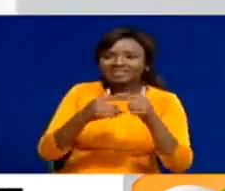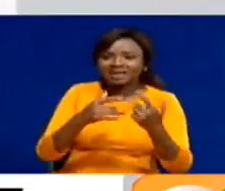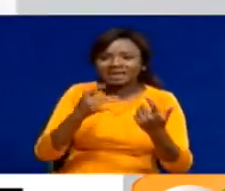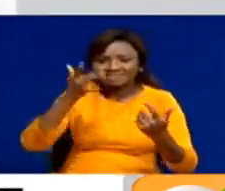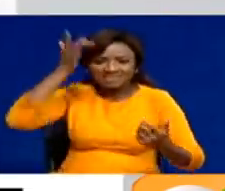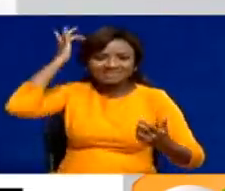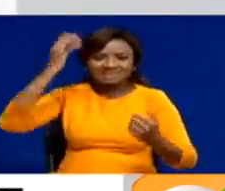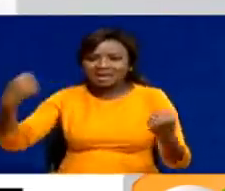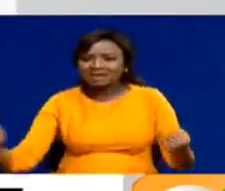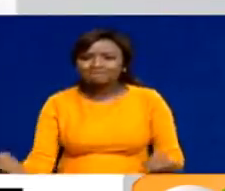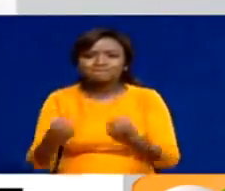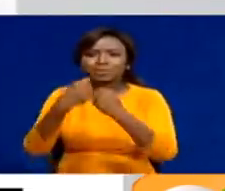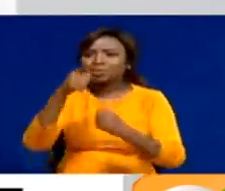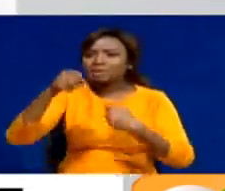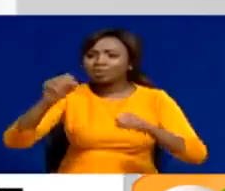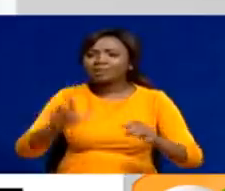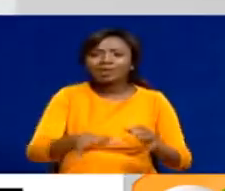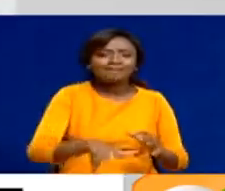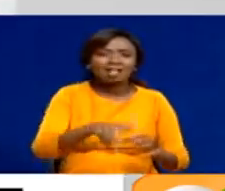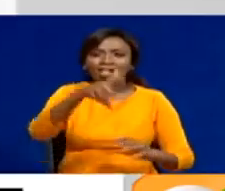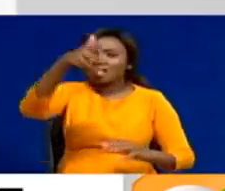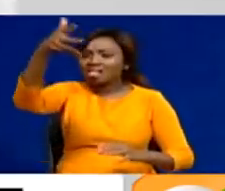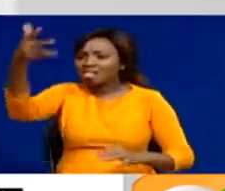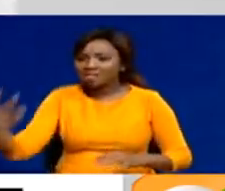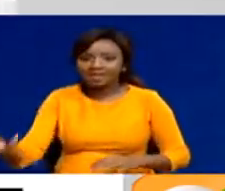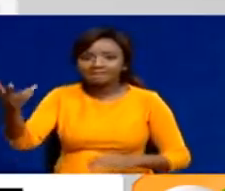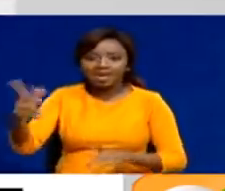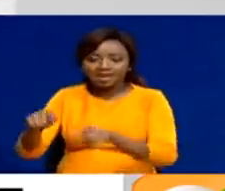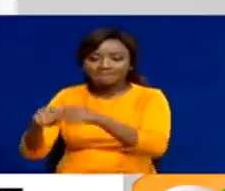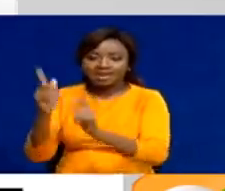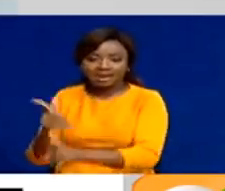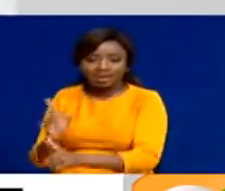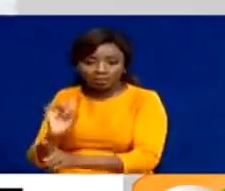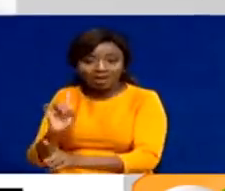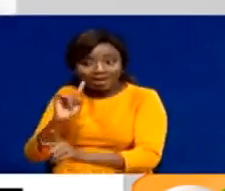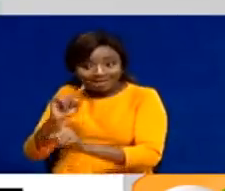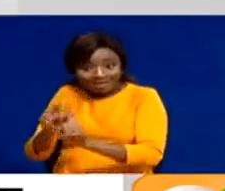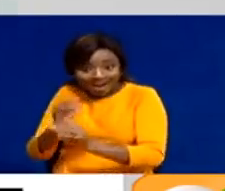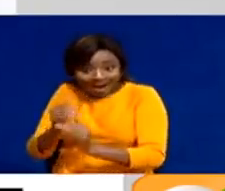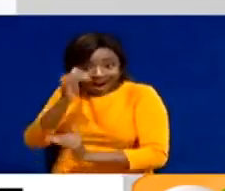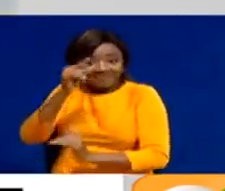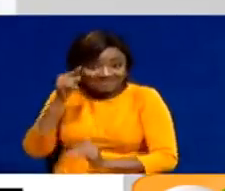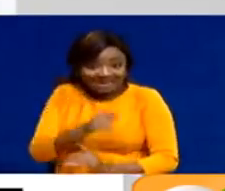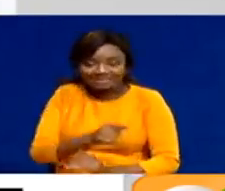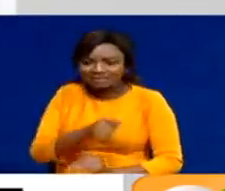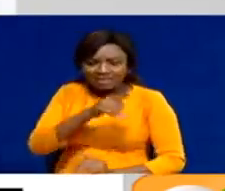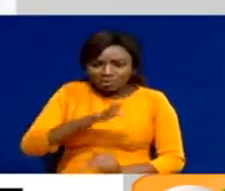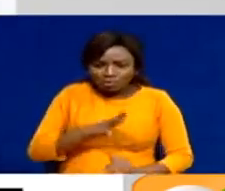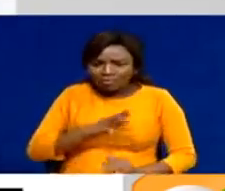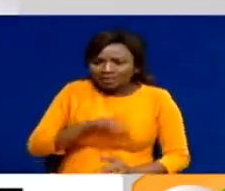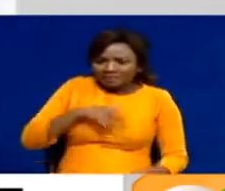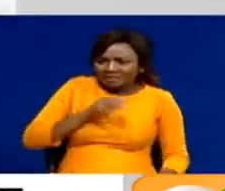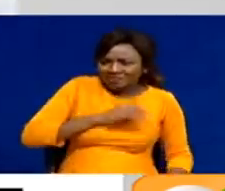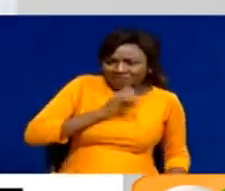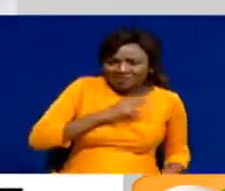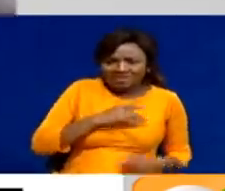and breaking one leg. But what followed next has completely left an entire country dumbfounded. Fearing for her life,